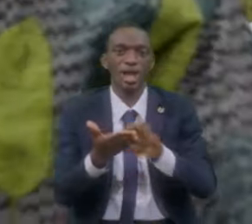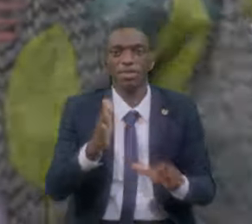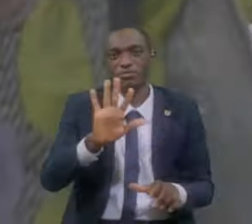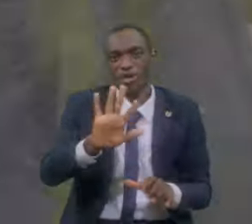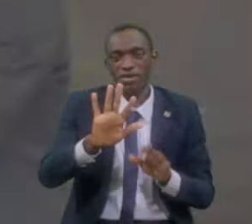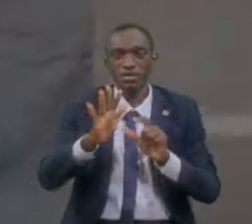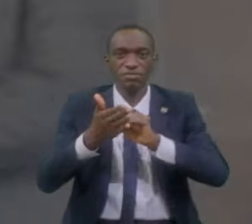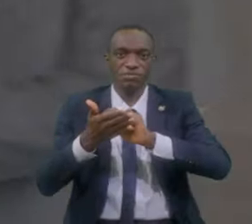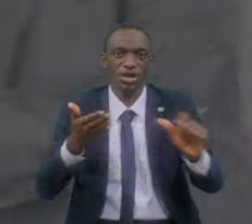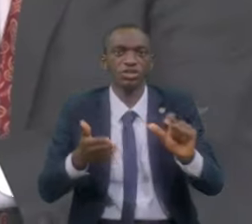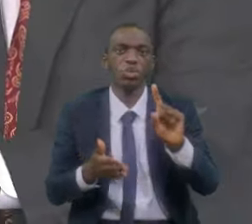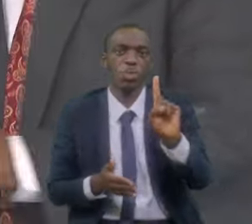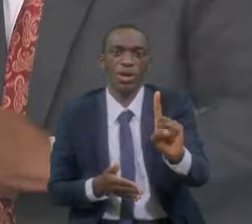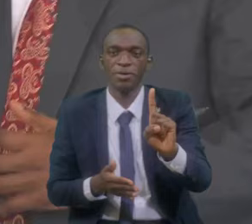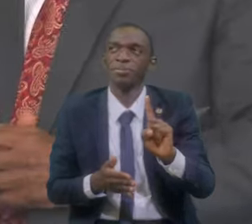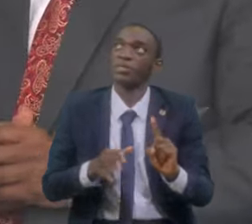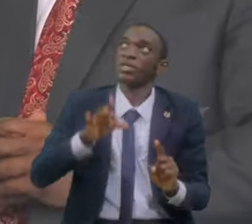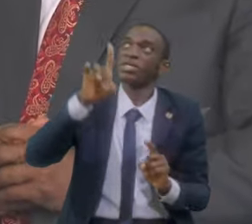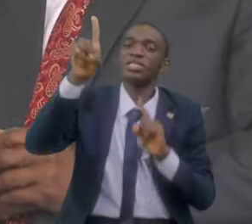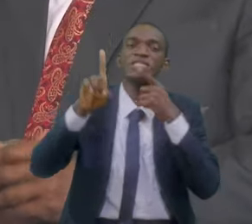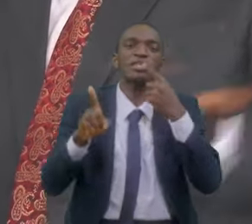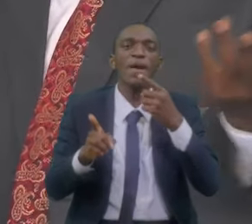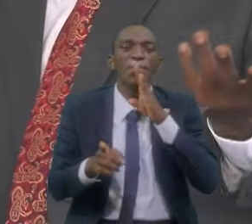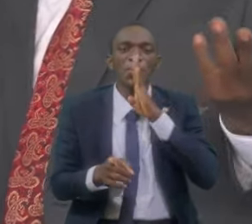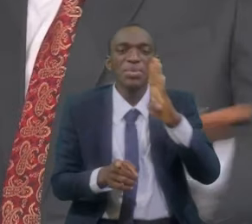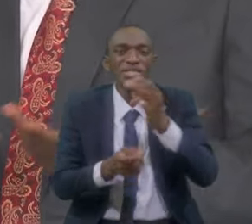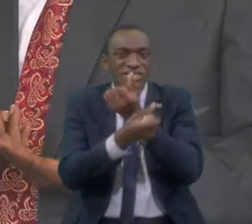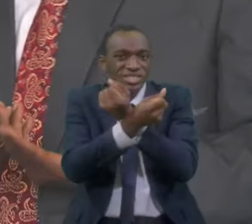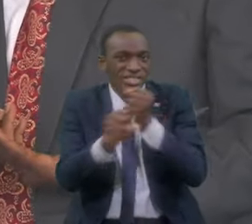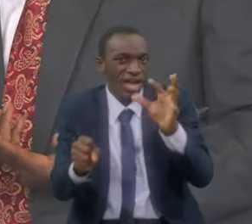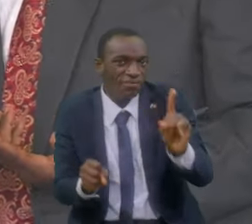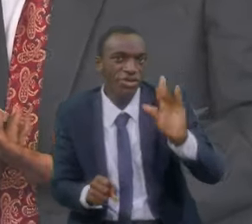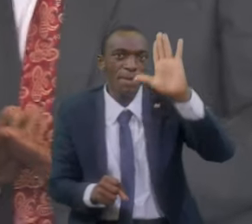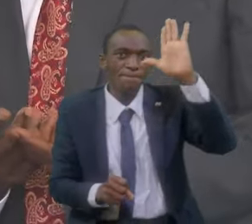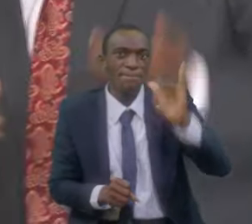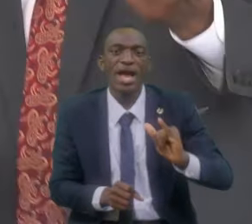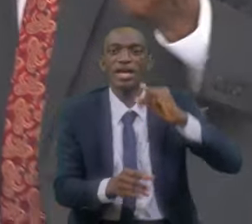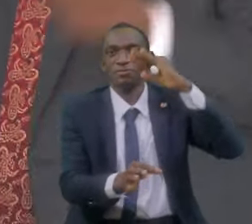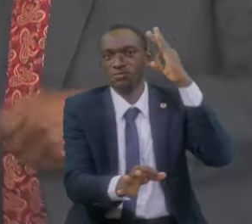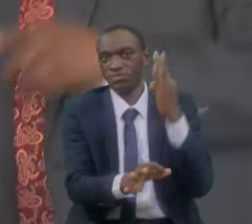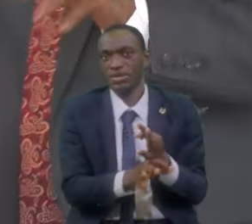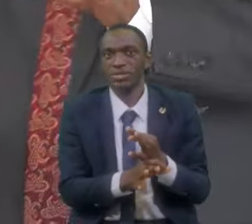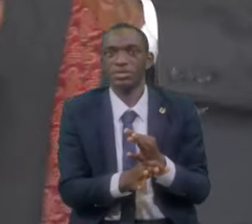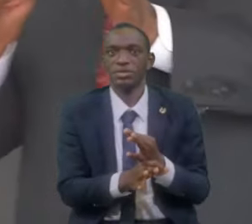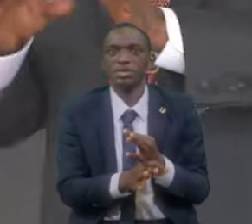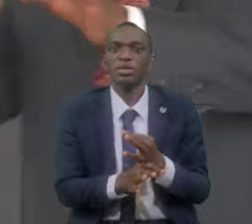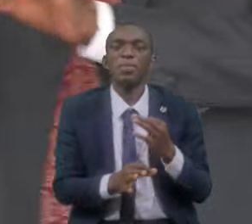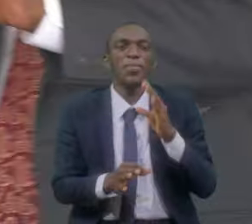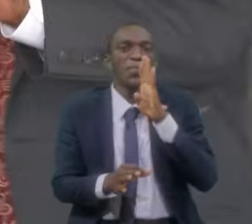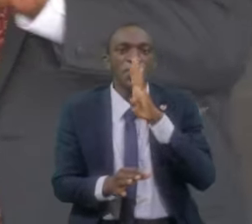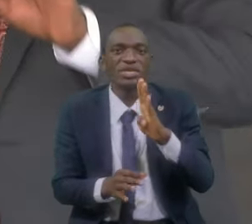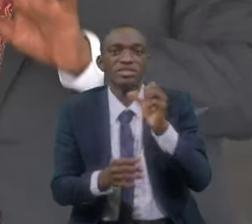being justified by faith, being justified by faith, we